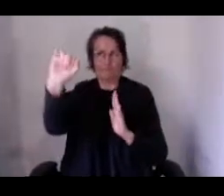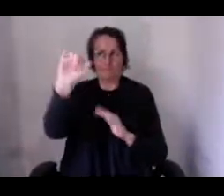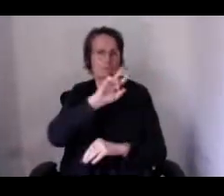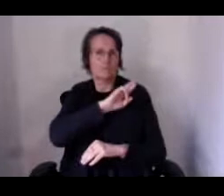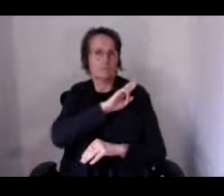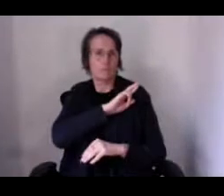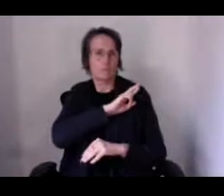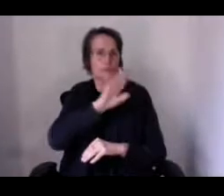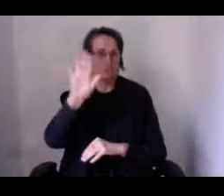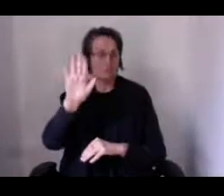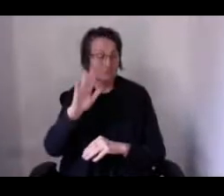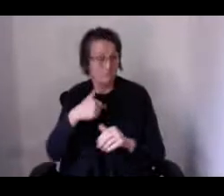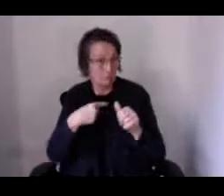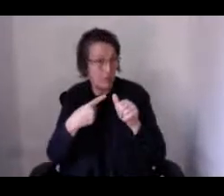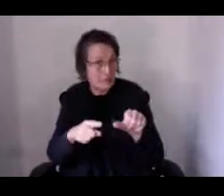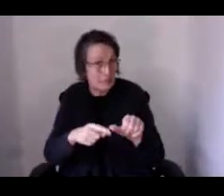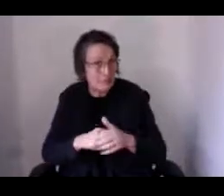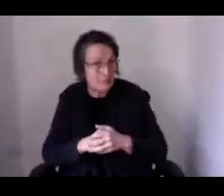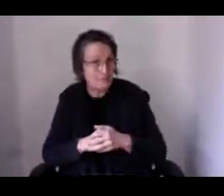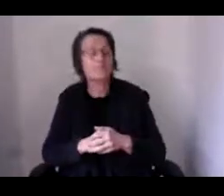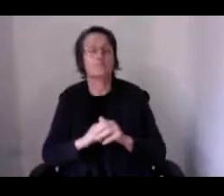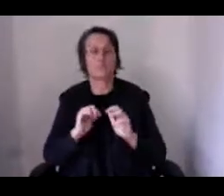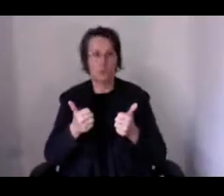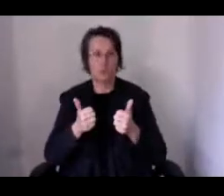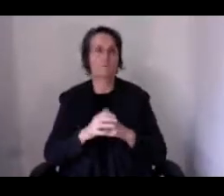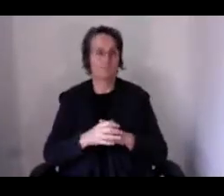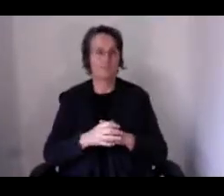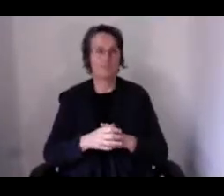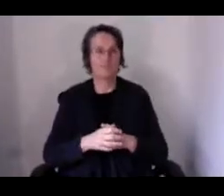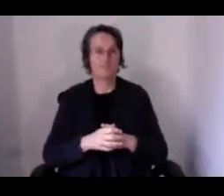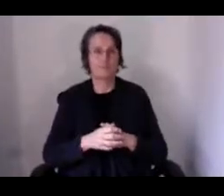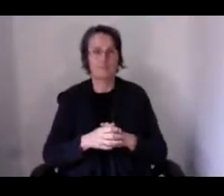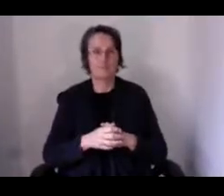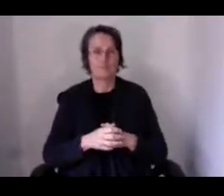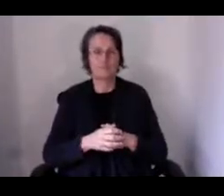Great. Does that answer your question? Yep. Yeah, that's great. Thank you.